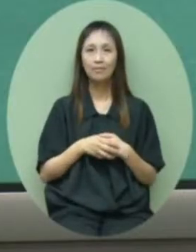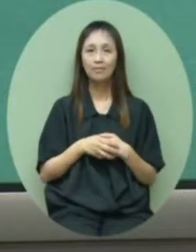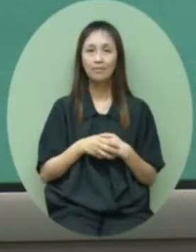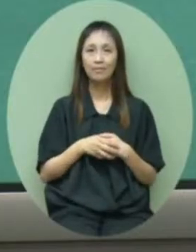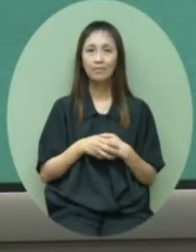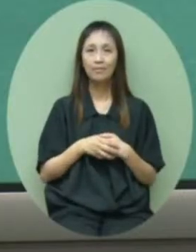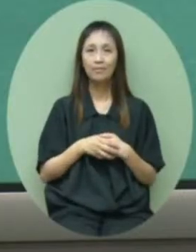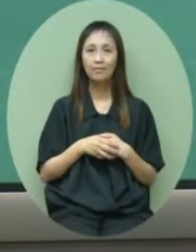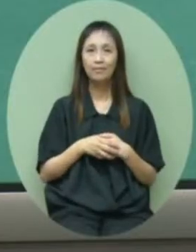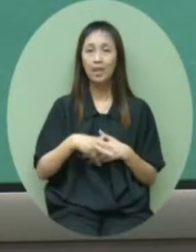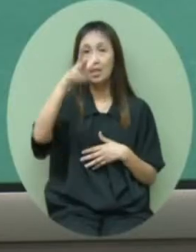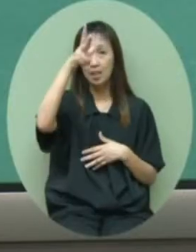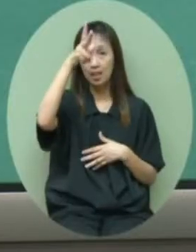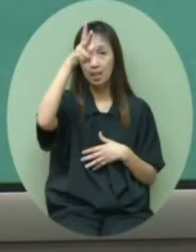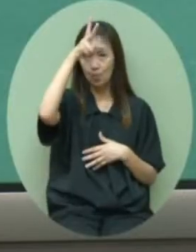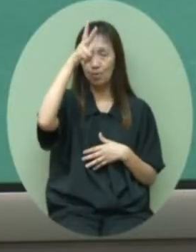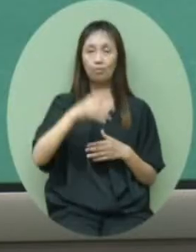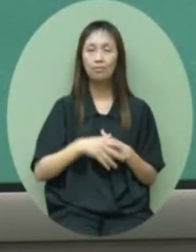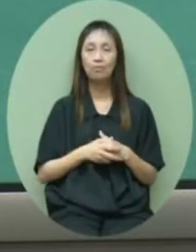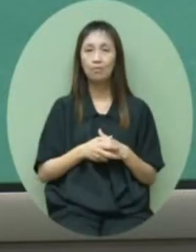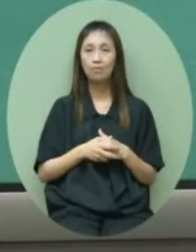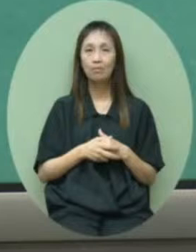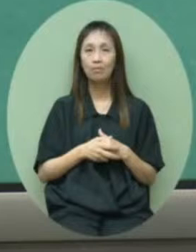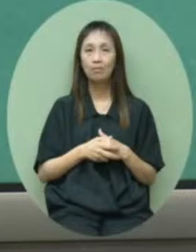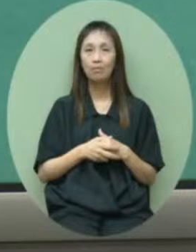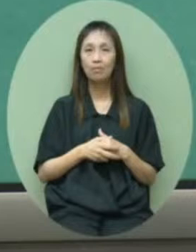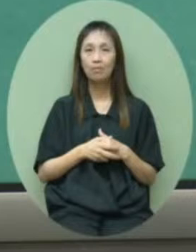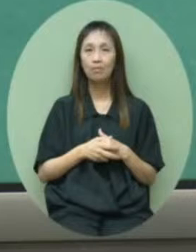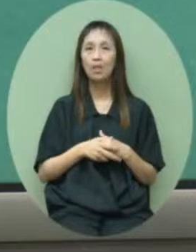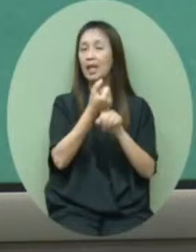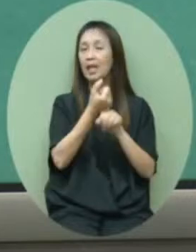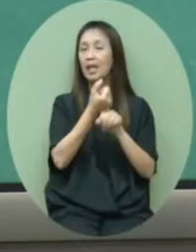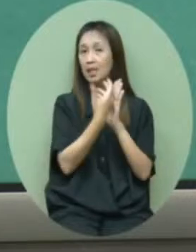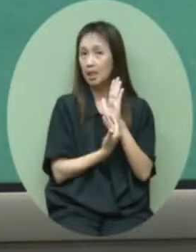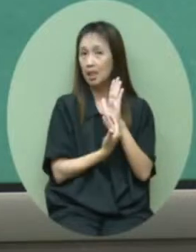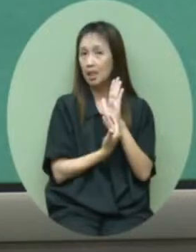performers in this field of art is through the